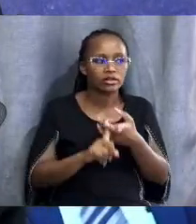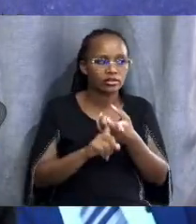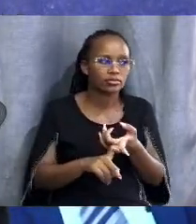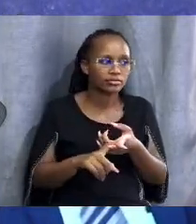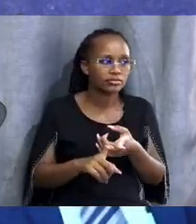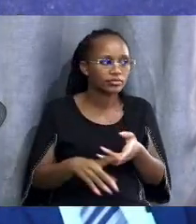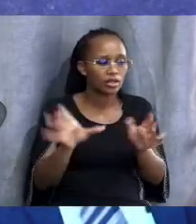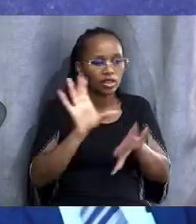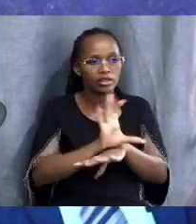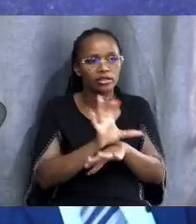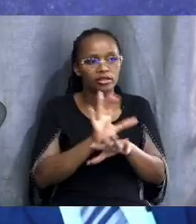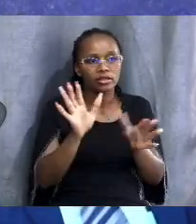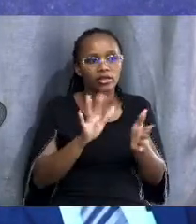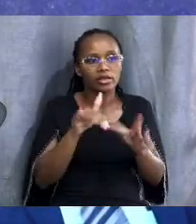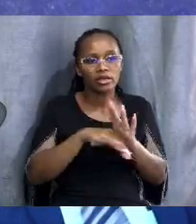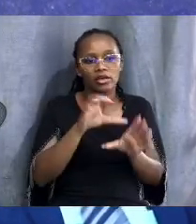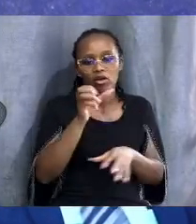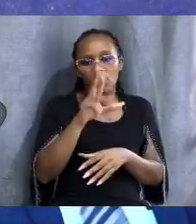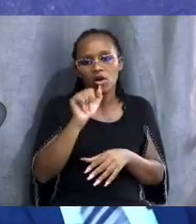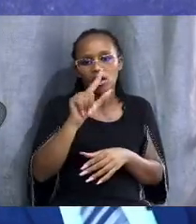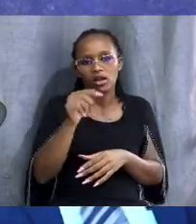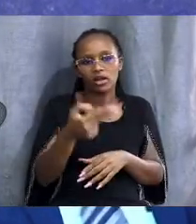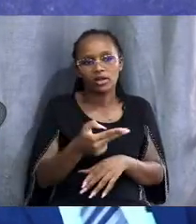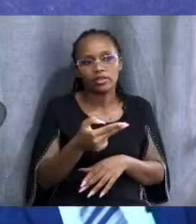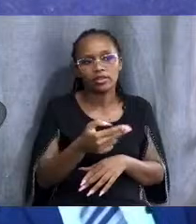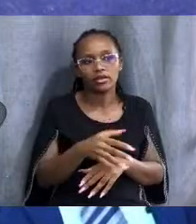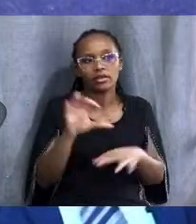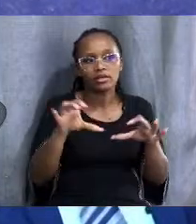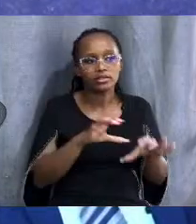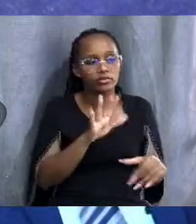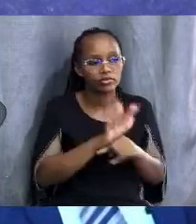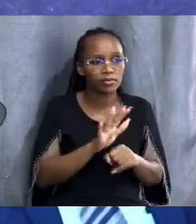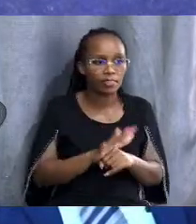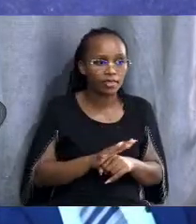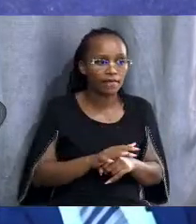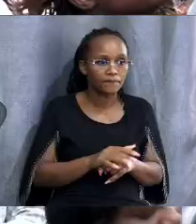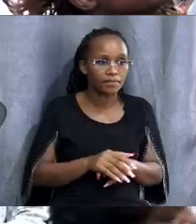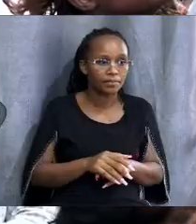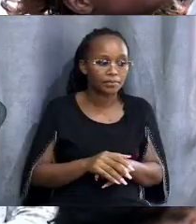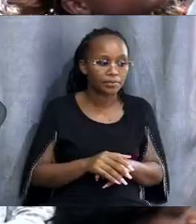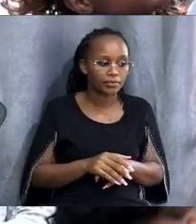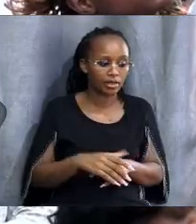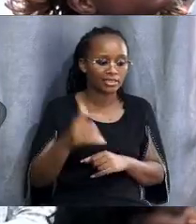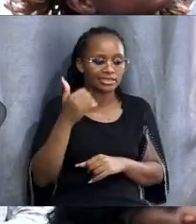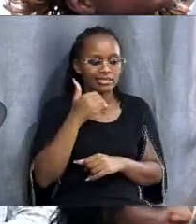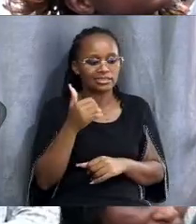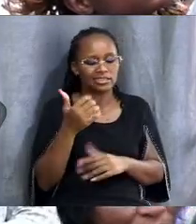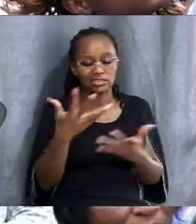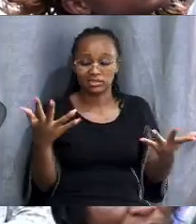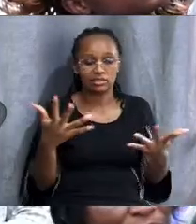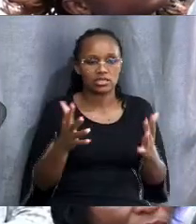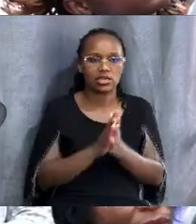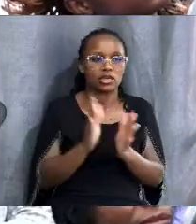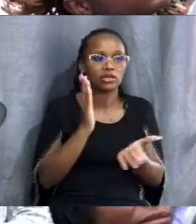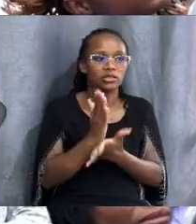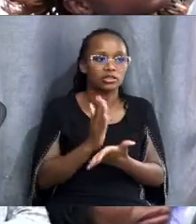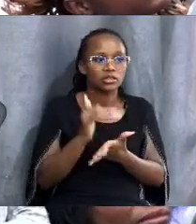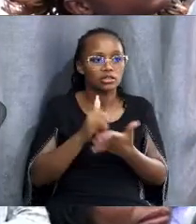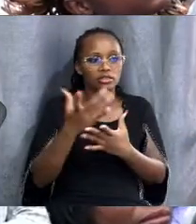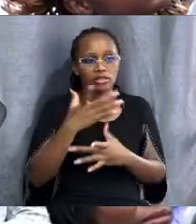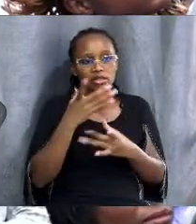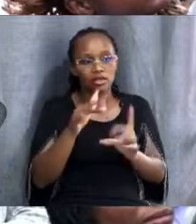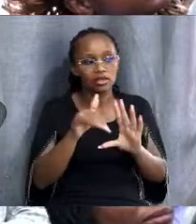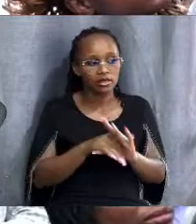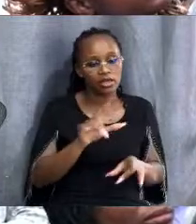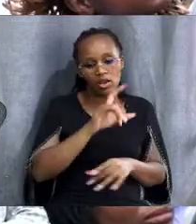And this church in Corinth suffered quite a number of things, and they were